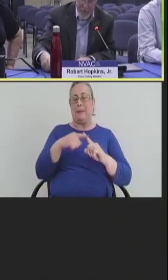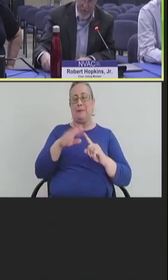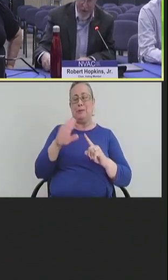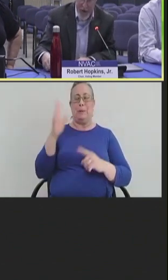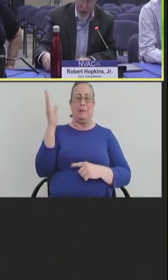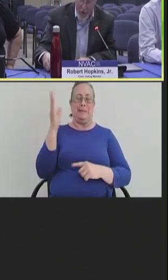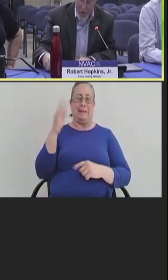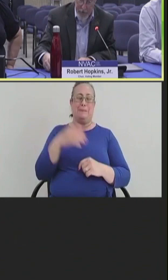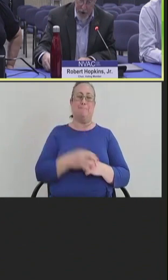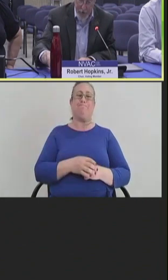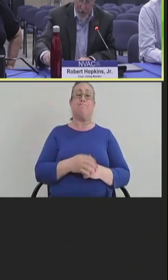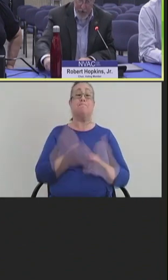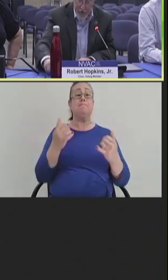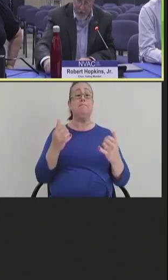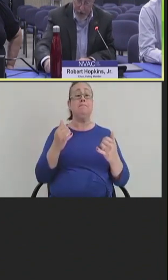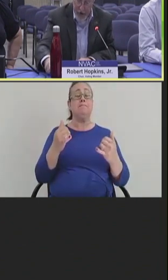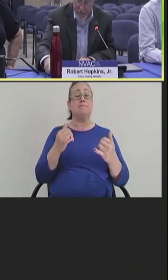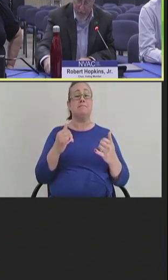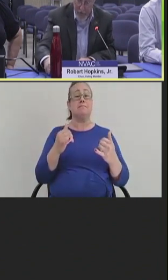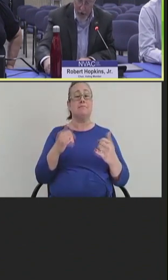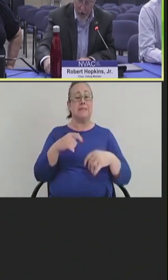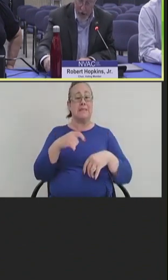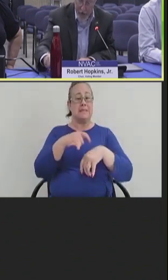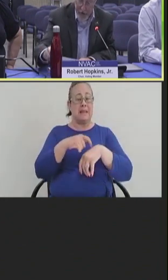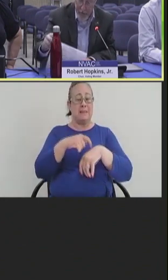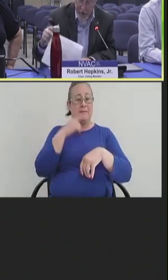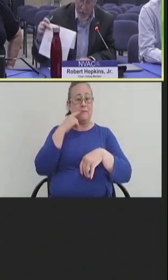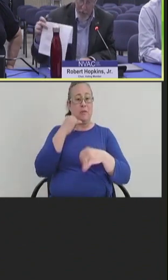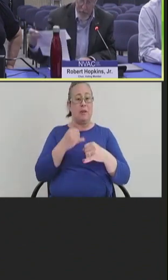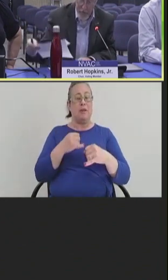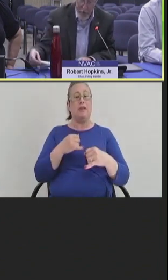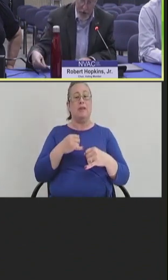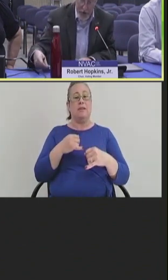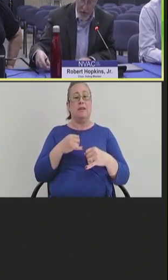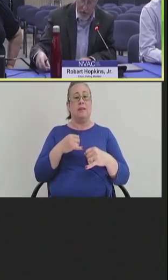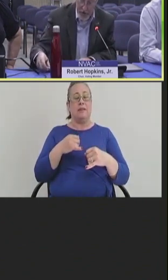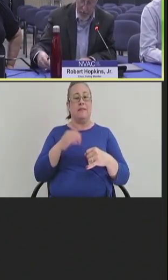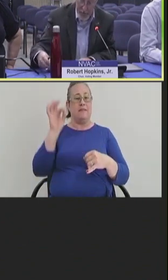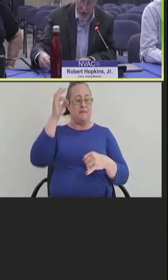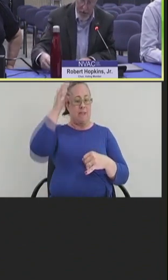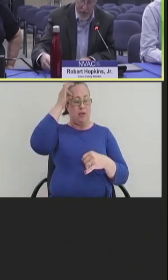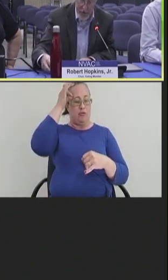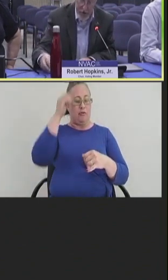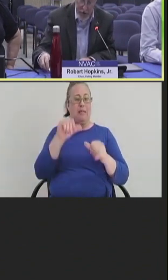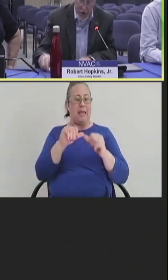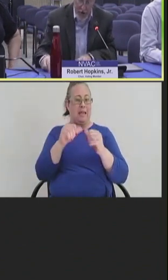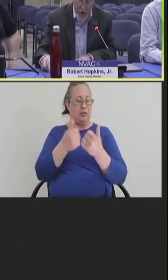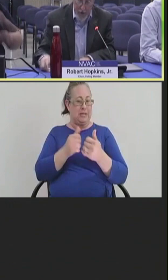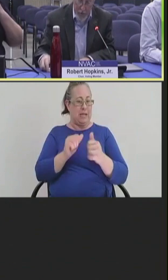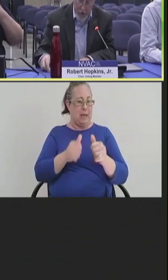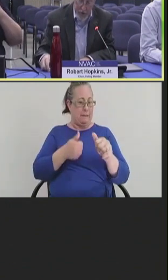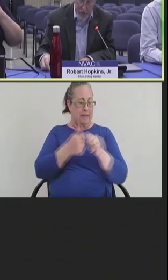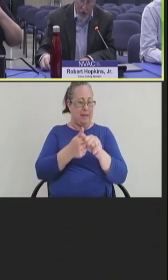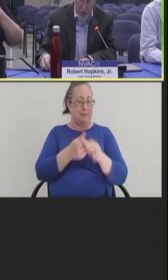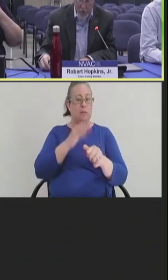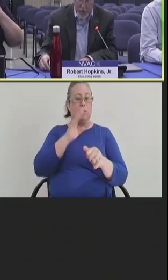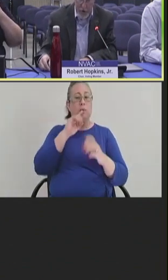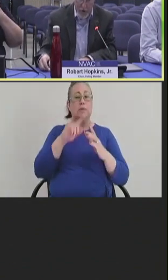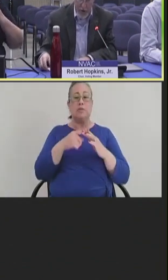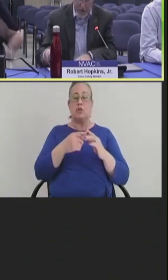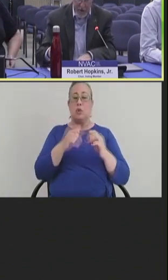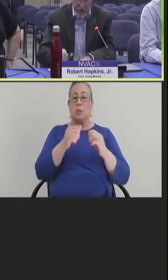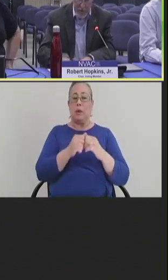presentation. We've now reached the time for our liaison member and federal agency updates. We're going to start with